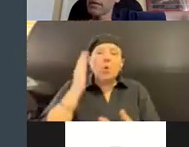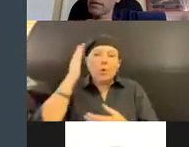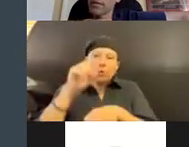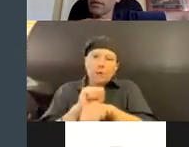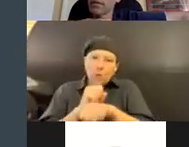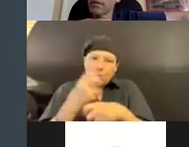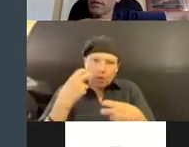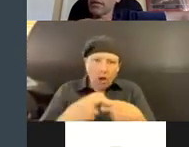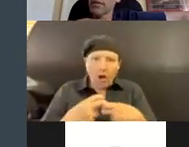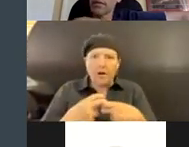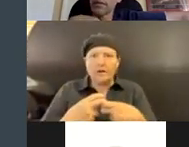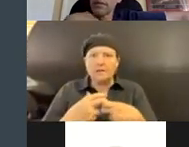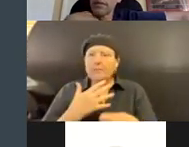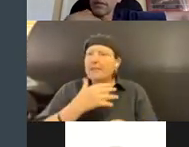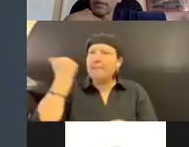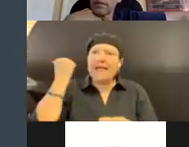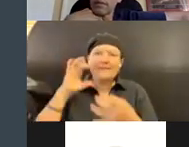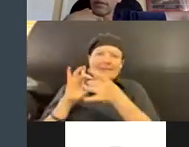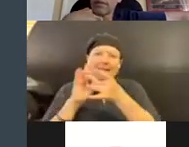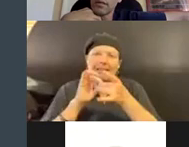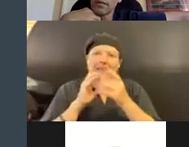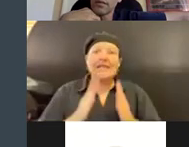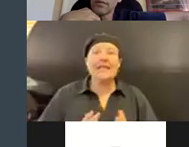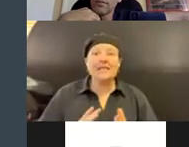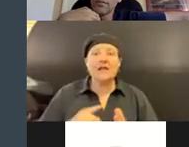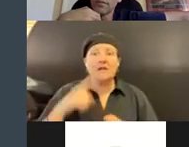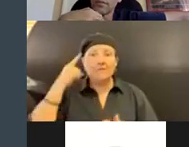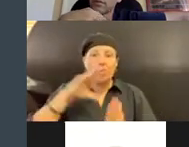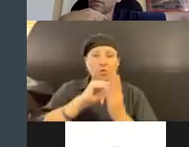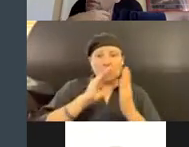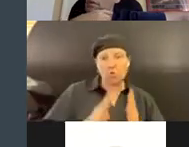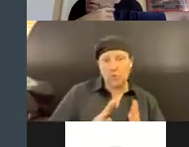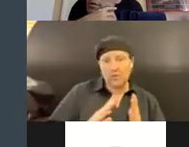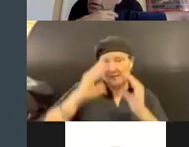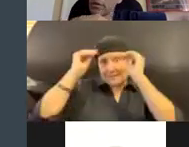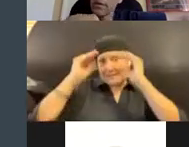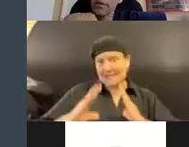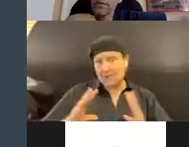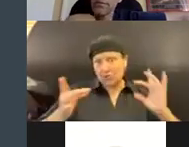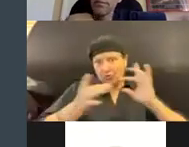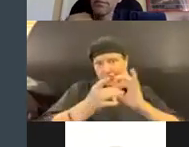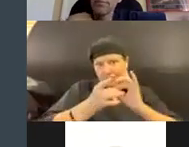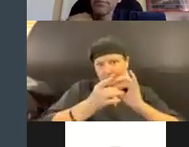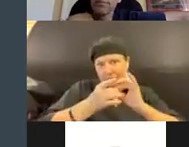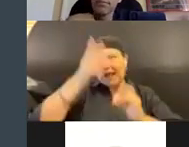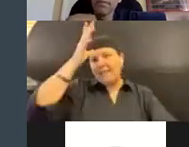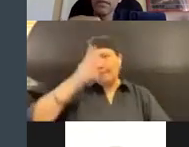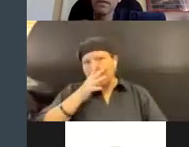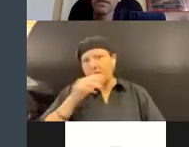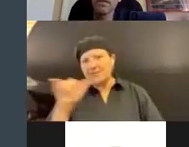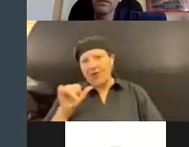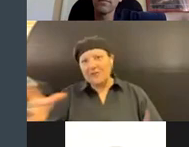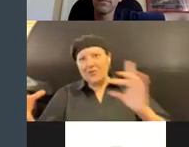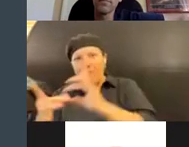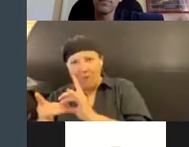to be the best liaison we can between the students, the teachers, and the parents. And